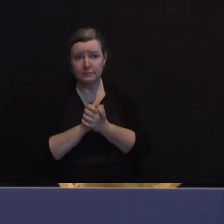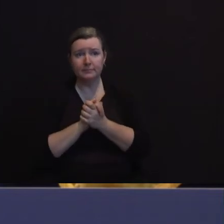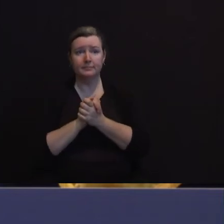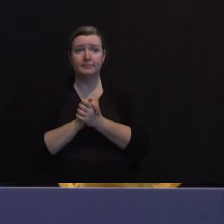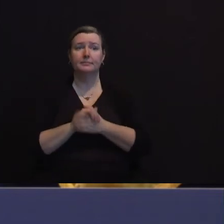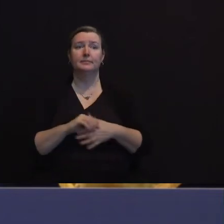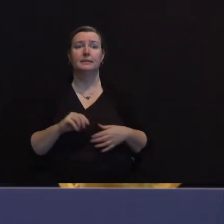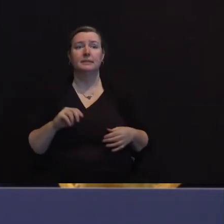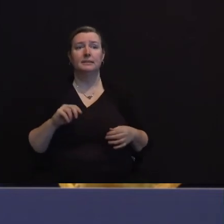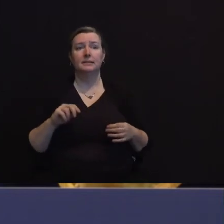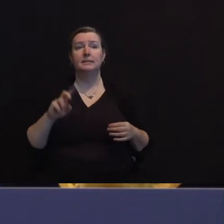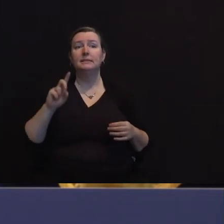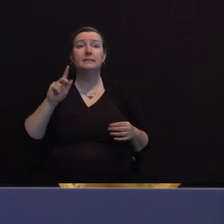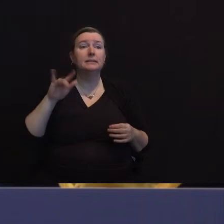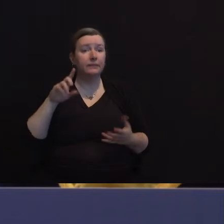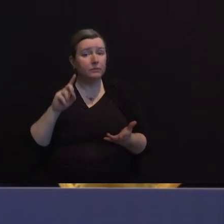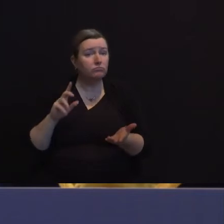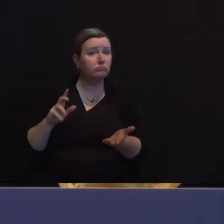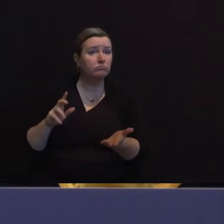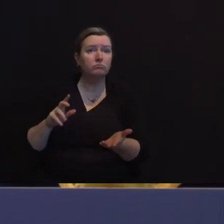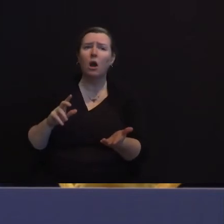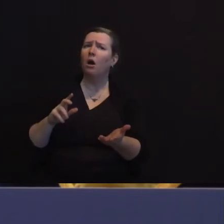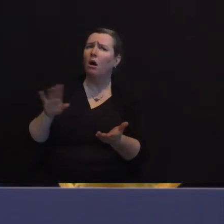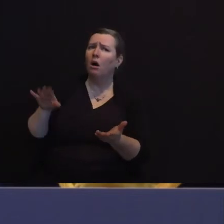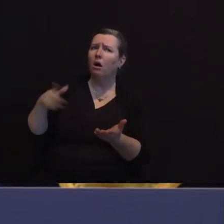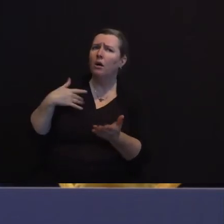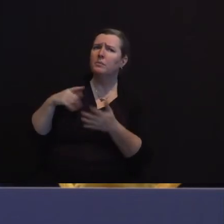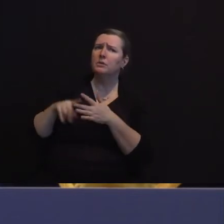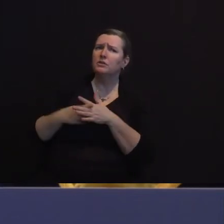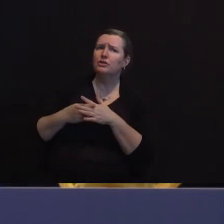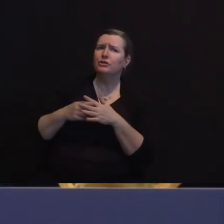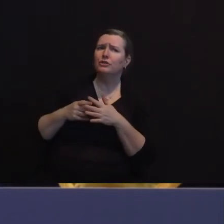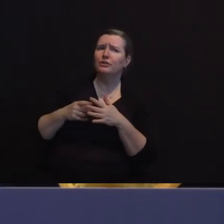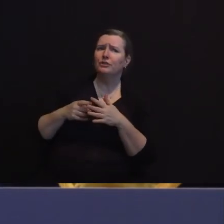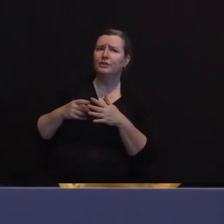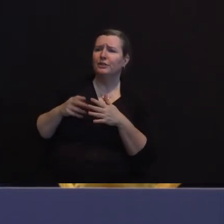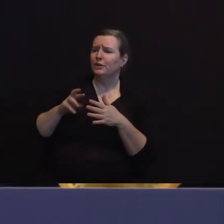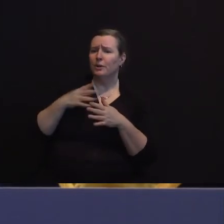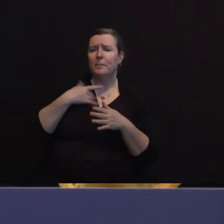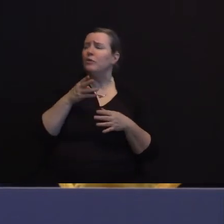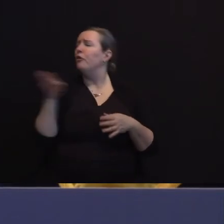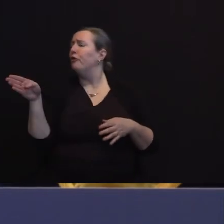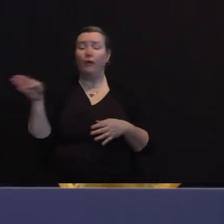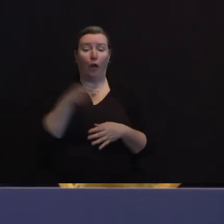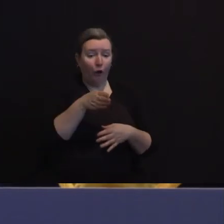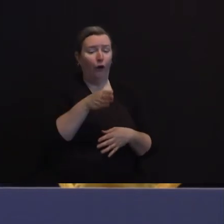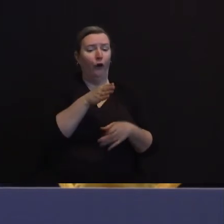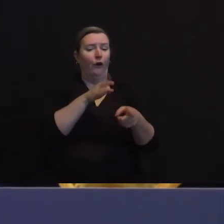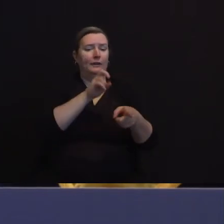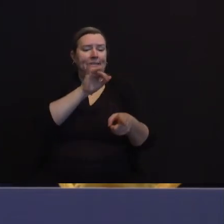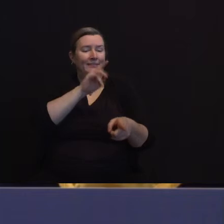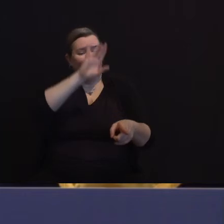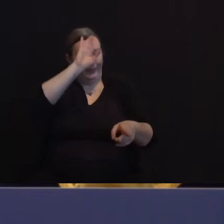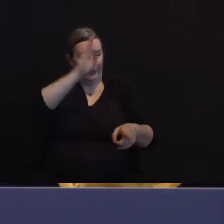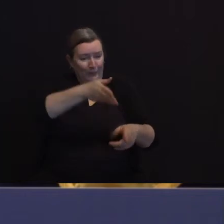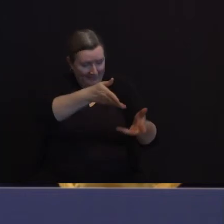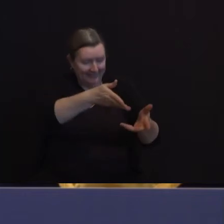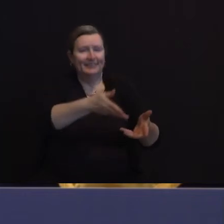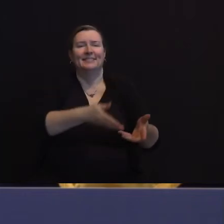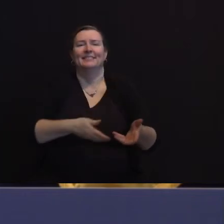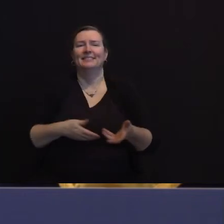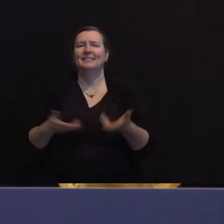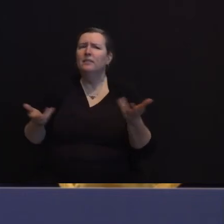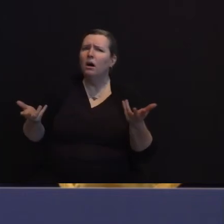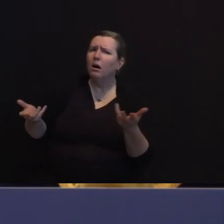to yes, and I appreciate that. I moved to the left, so. Also, one note before my questions. Every time the word brining is mentioned,